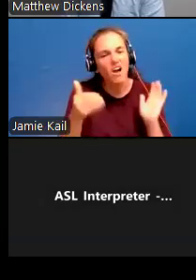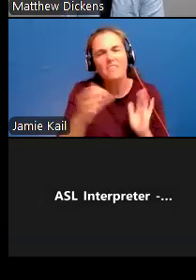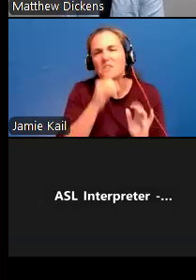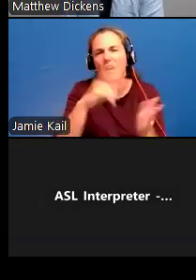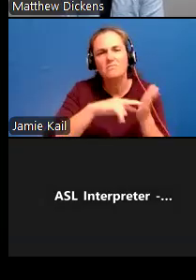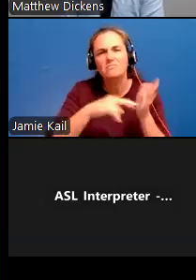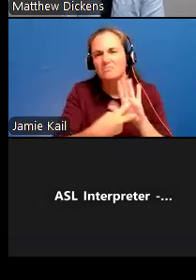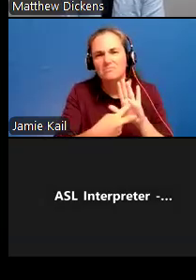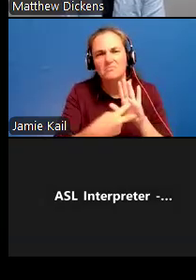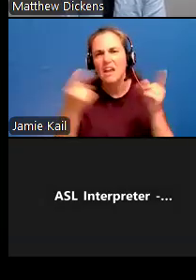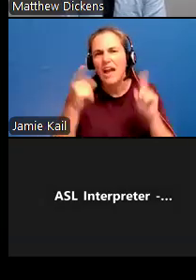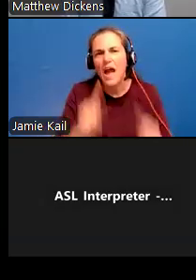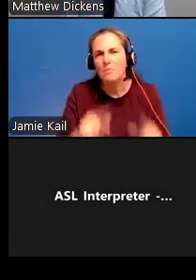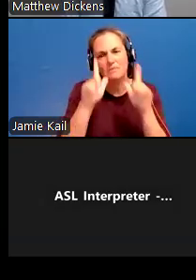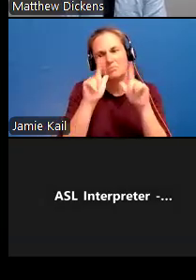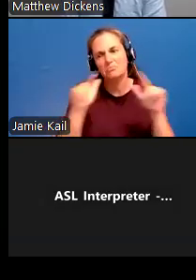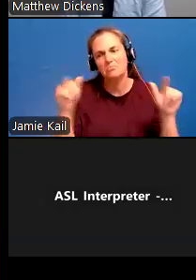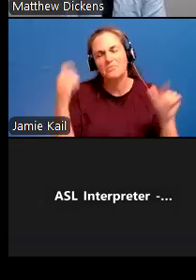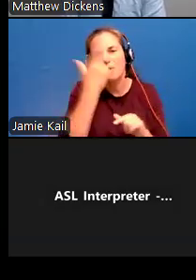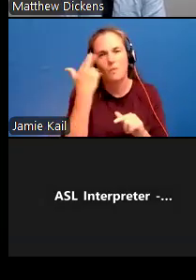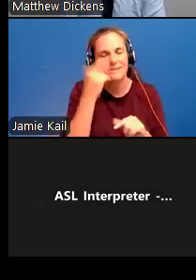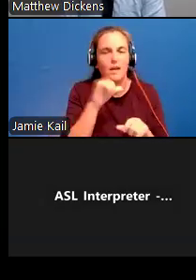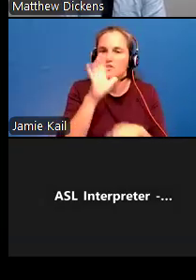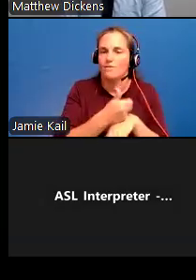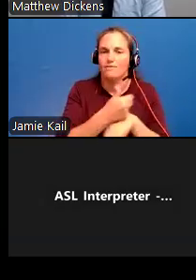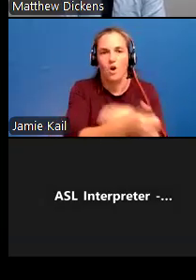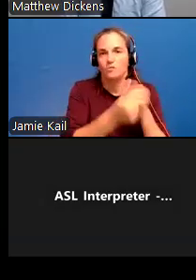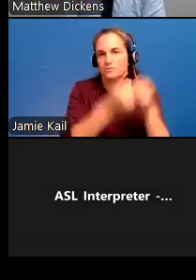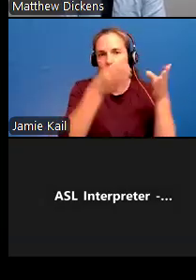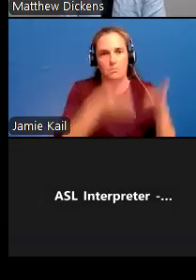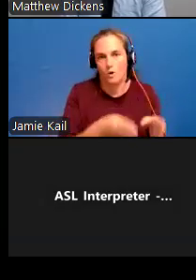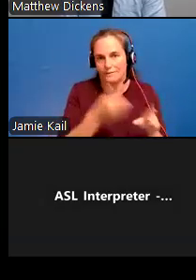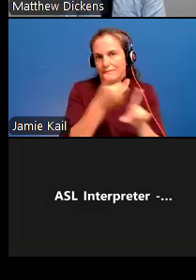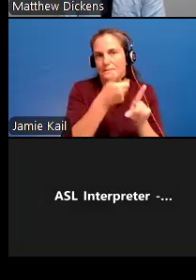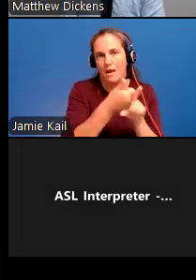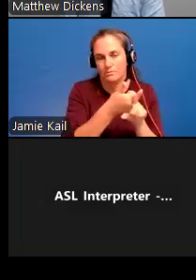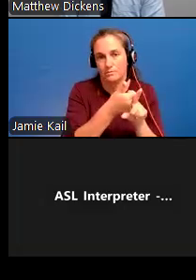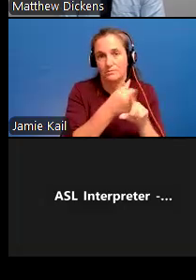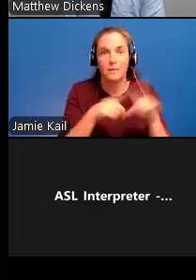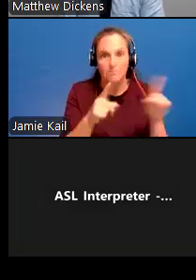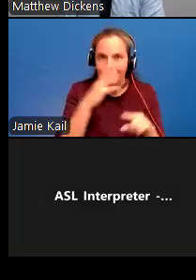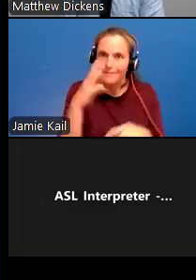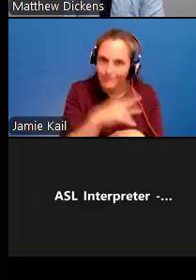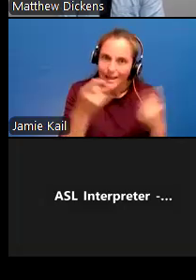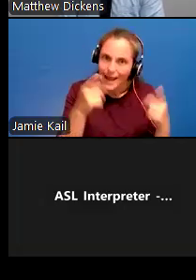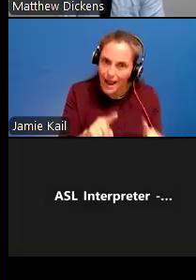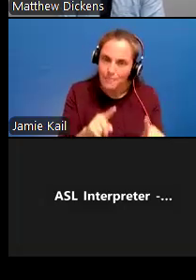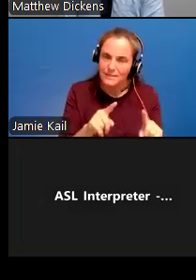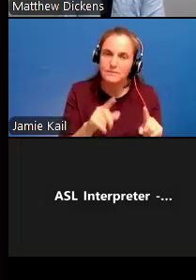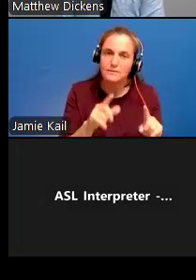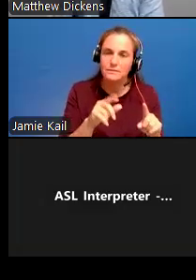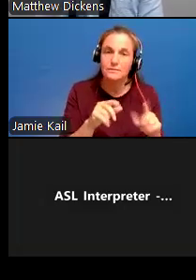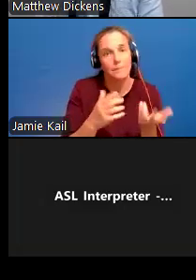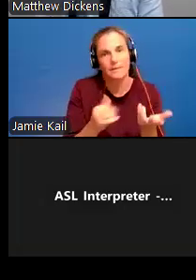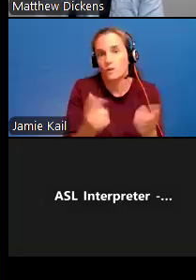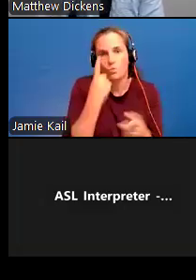occurs for various reasons. It's no fault of the individual themselves. But neglect is one of those allegations. Like I said, it's one of